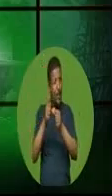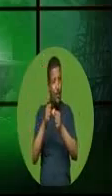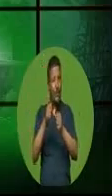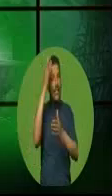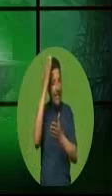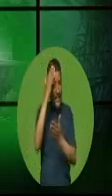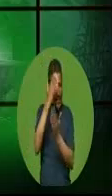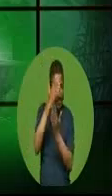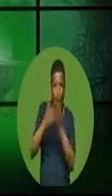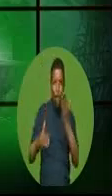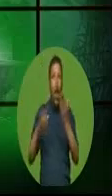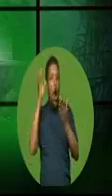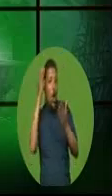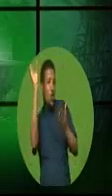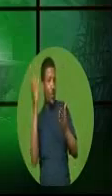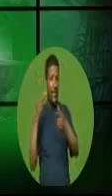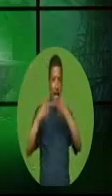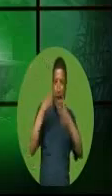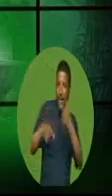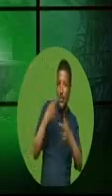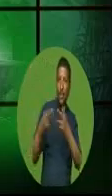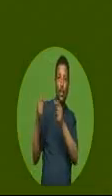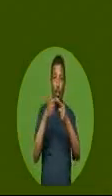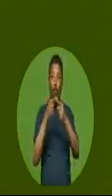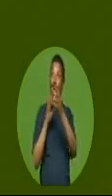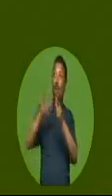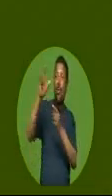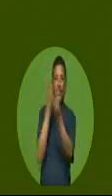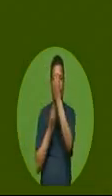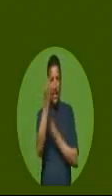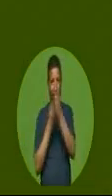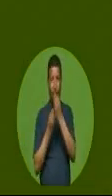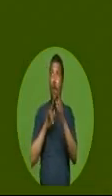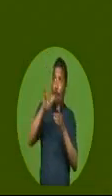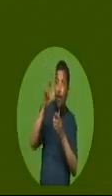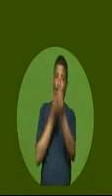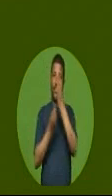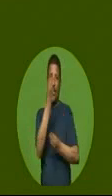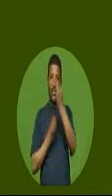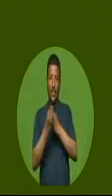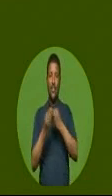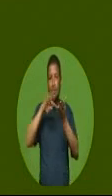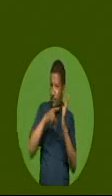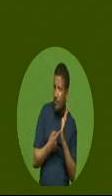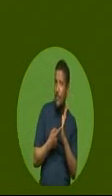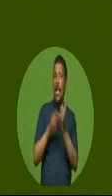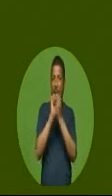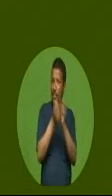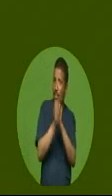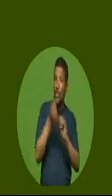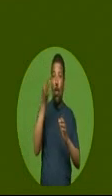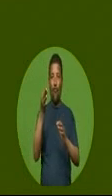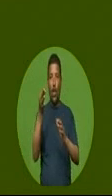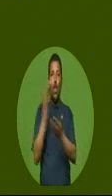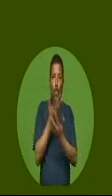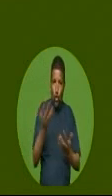some concepts related to foreign trade. Foreign trade refers to the exchange of